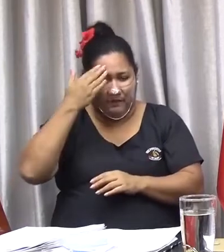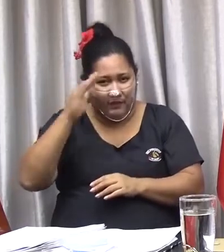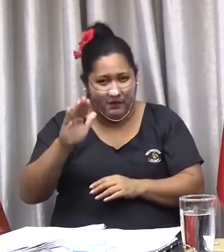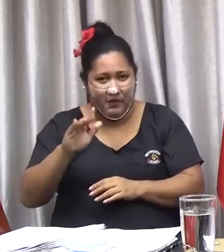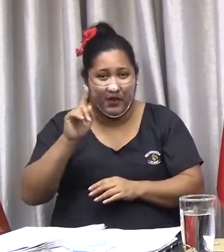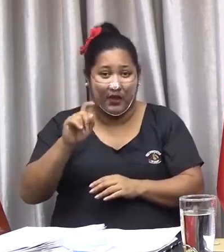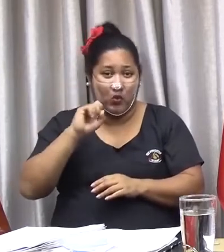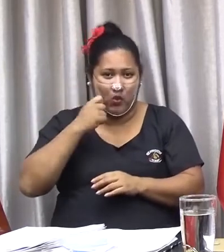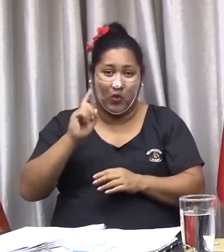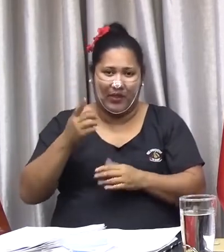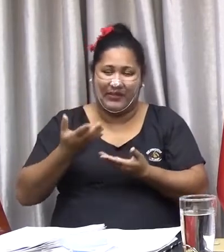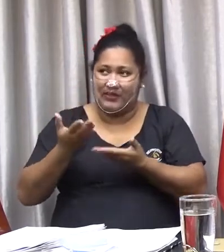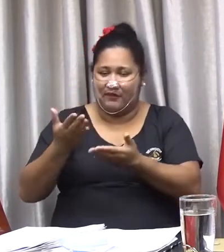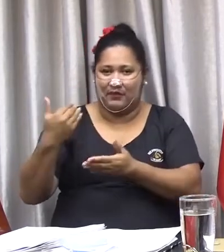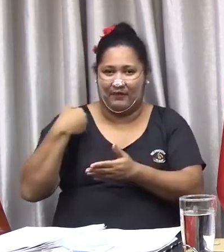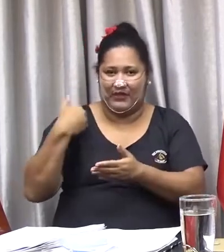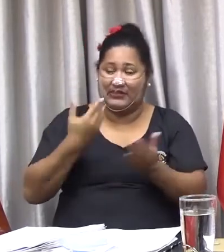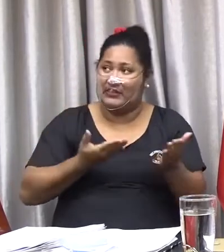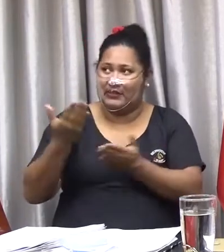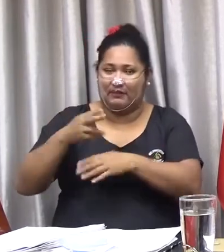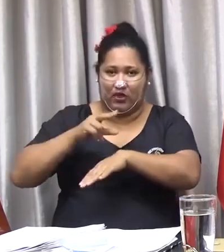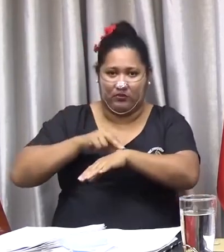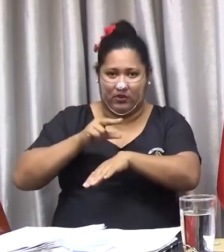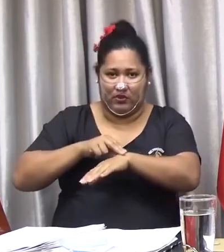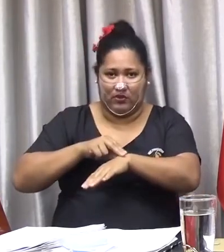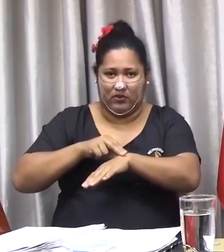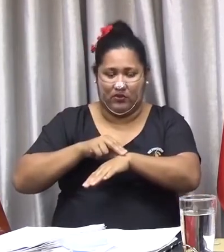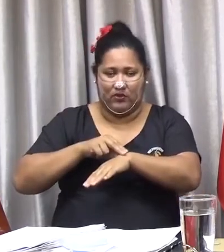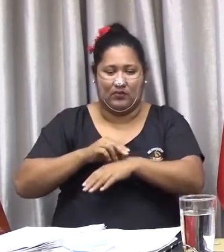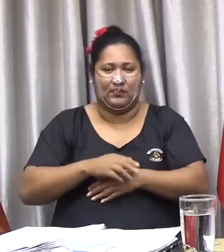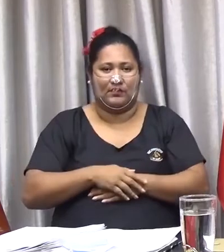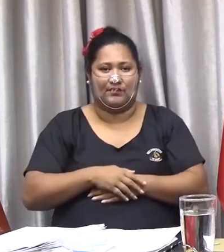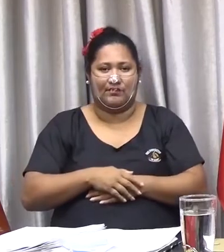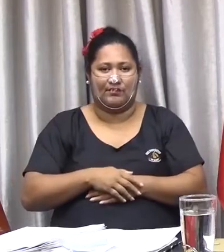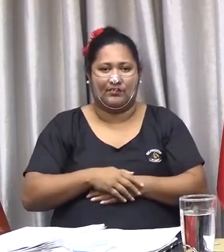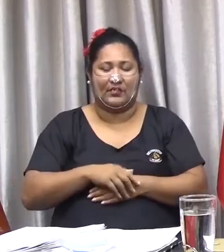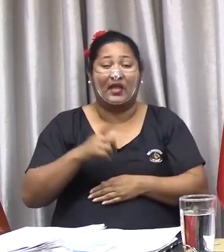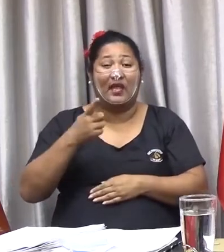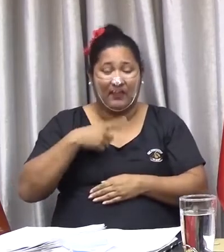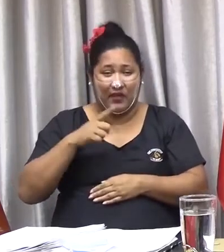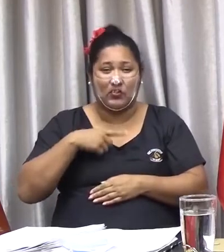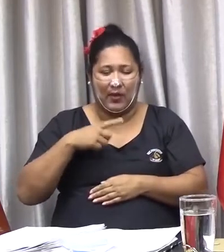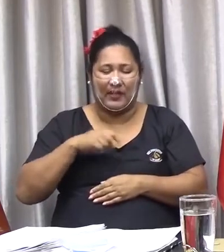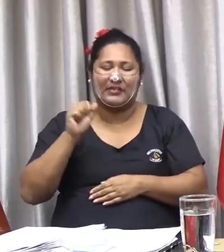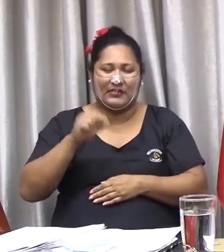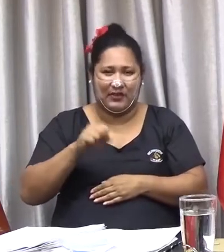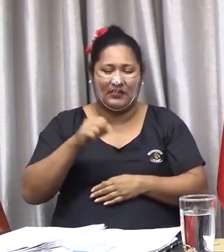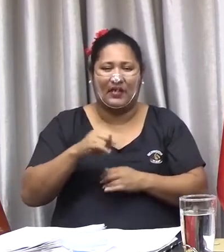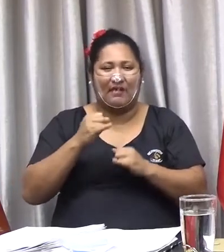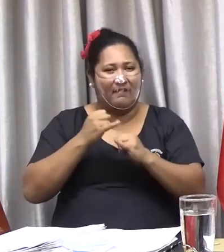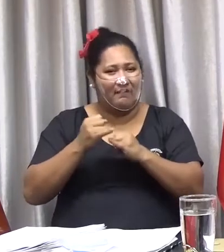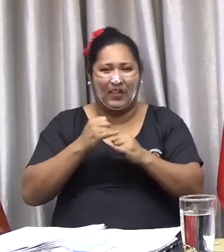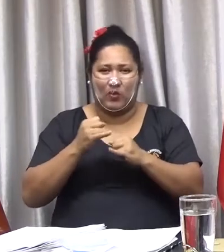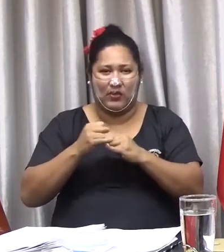require hospital care. There will be deaths. That is why it is paramount